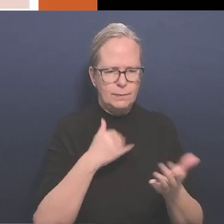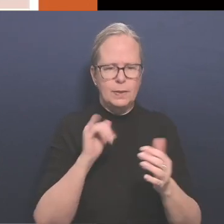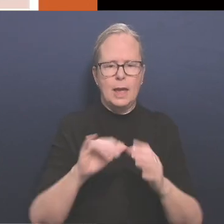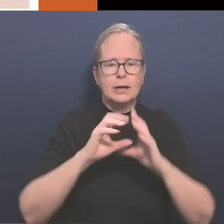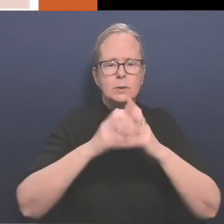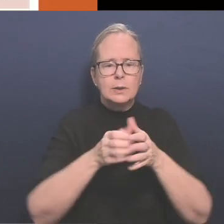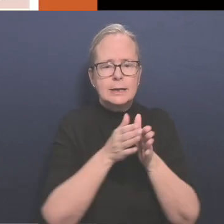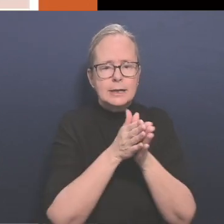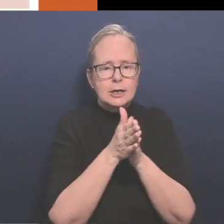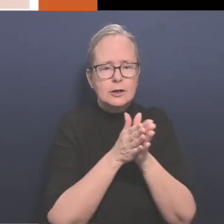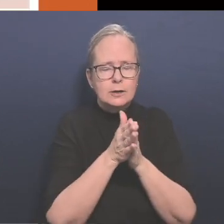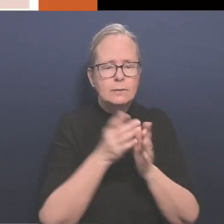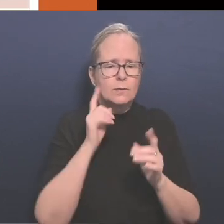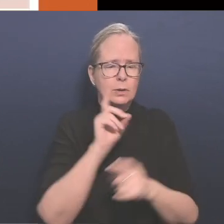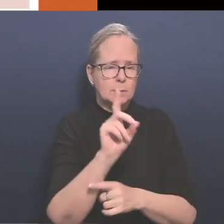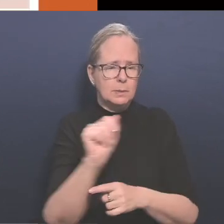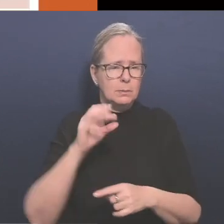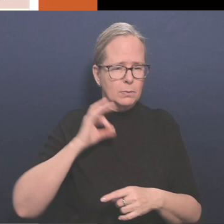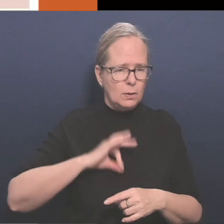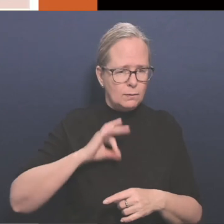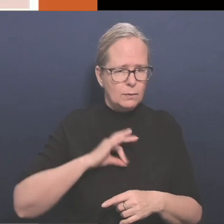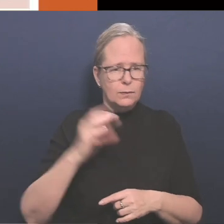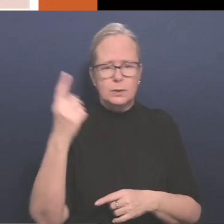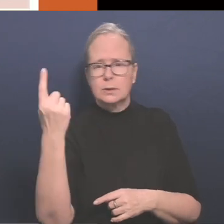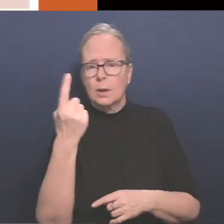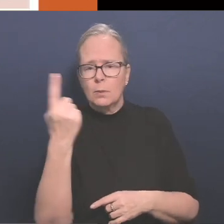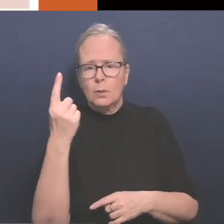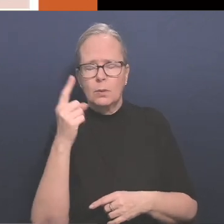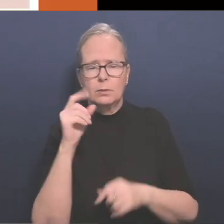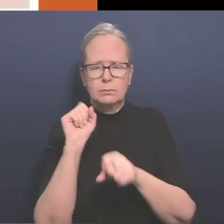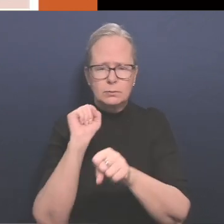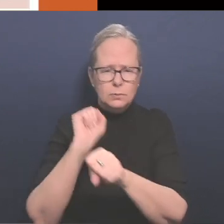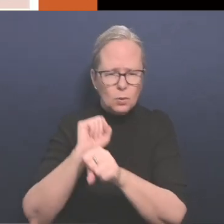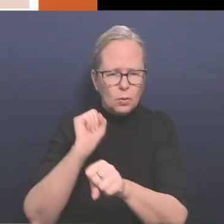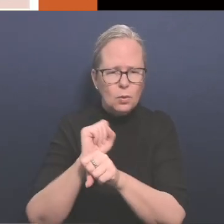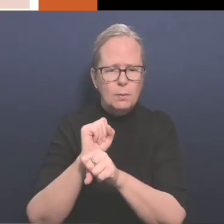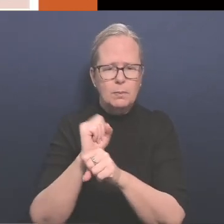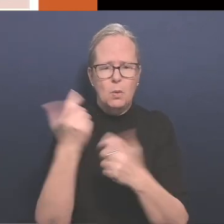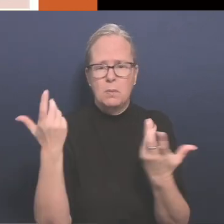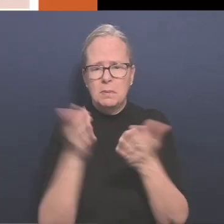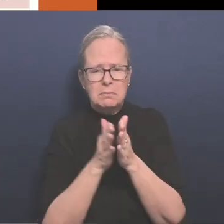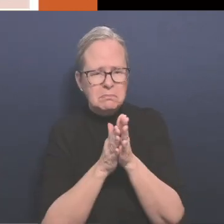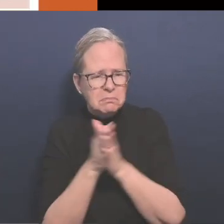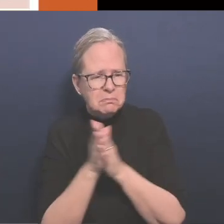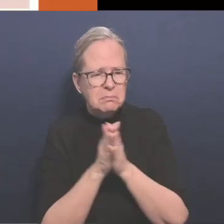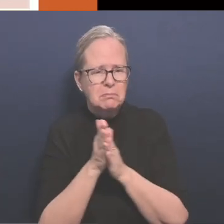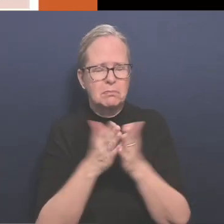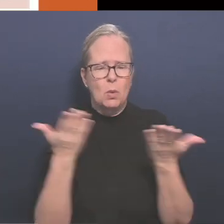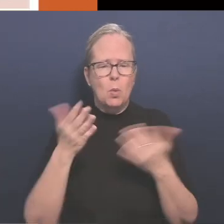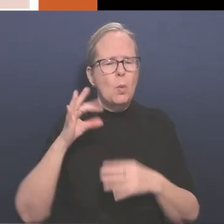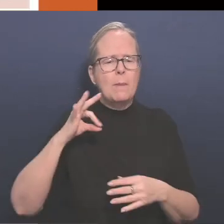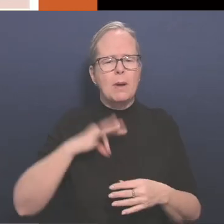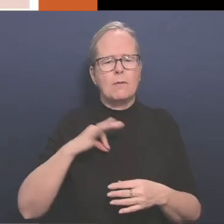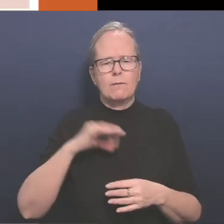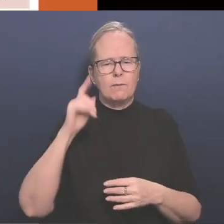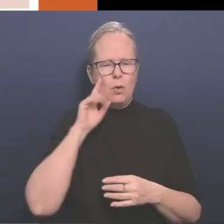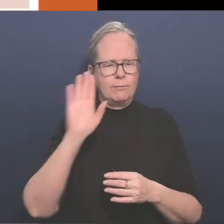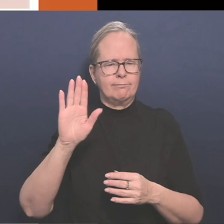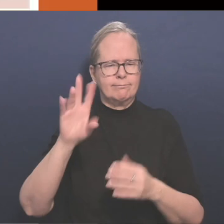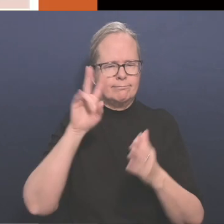every possible question. And it is available in English and French, but not available in any other languages at this